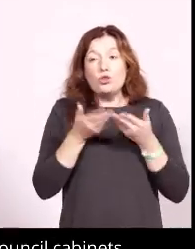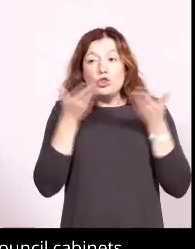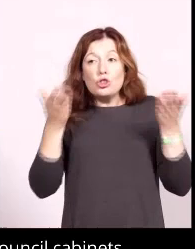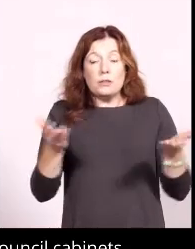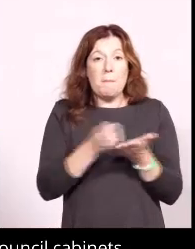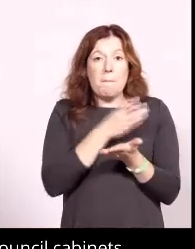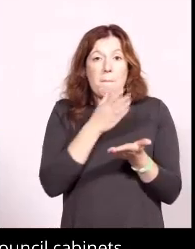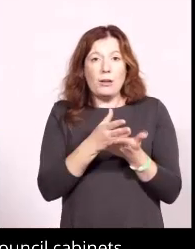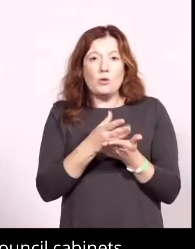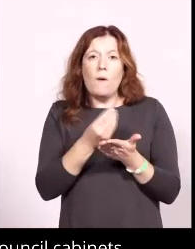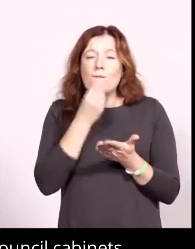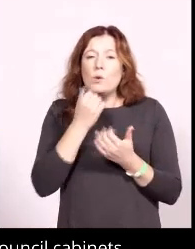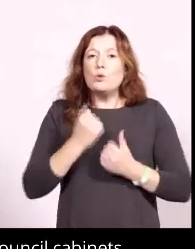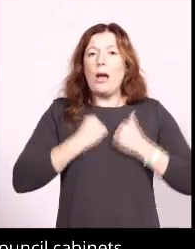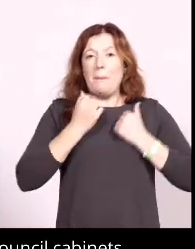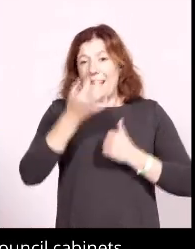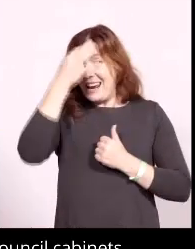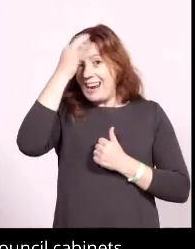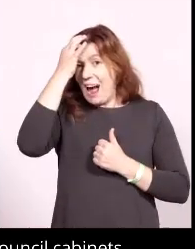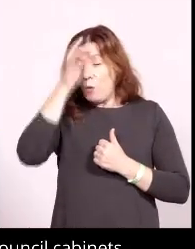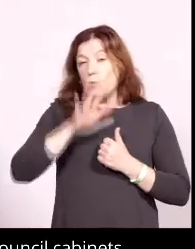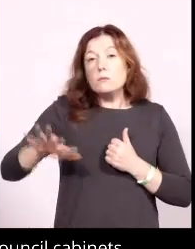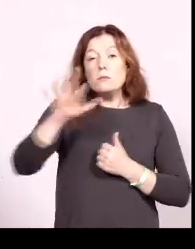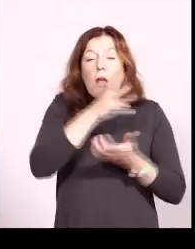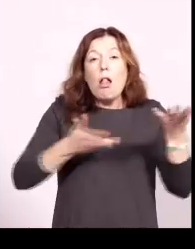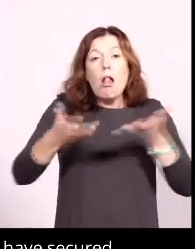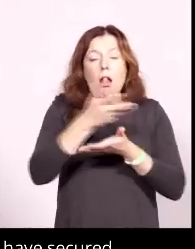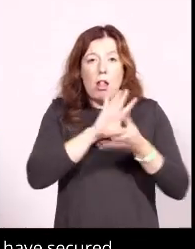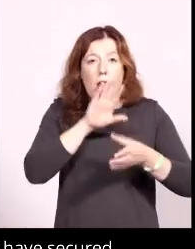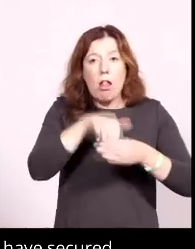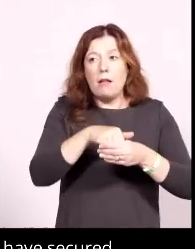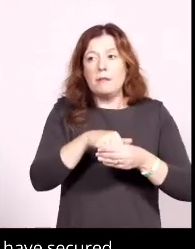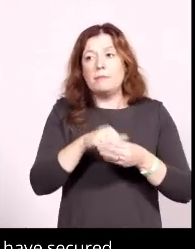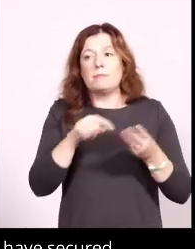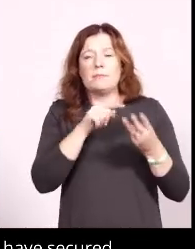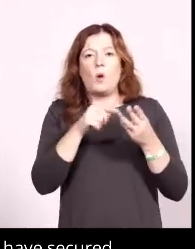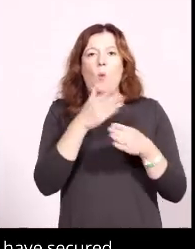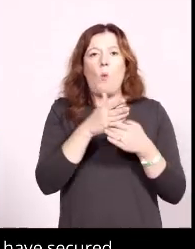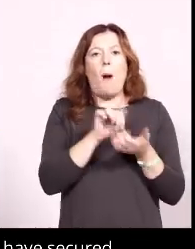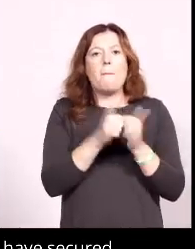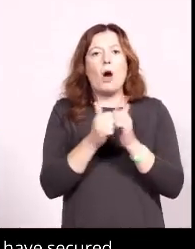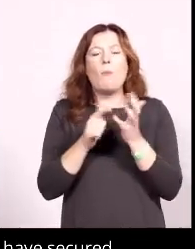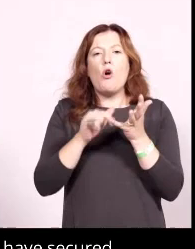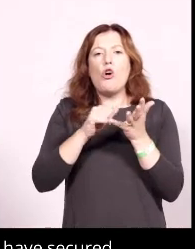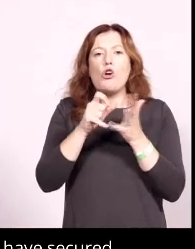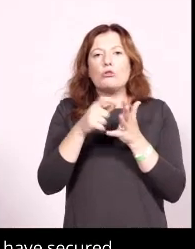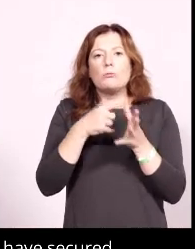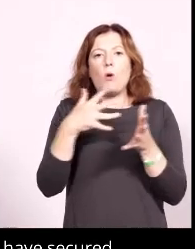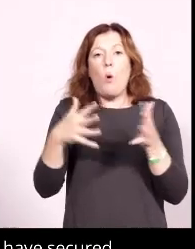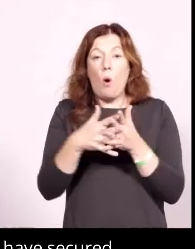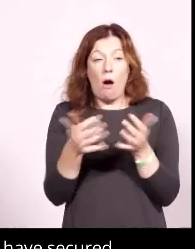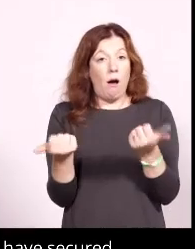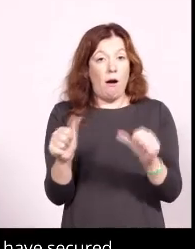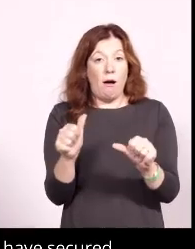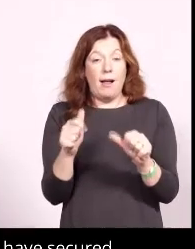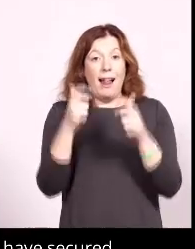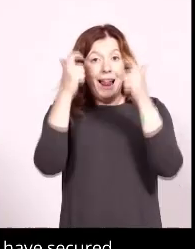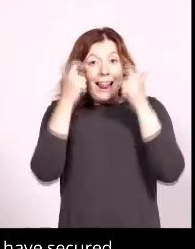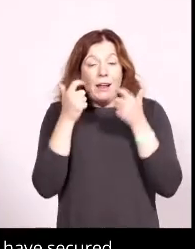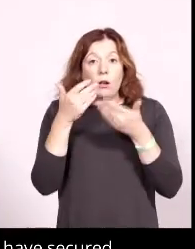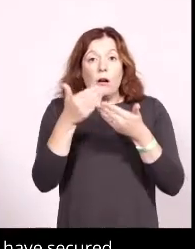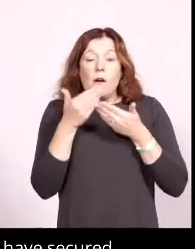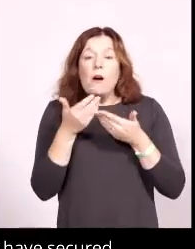the number of food champions in council cabinets across the country, and working in partnership with USDAW, we have secured legal